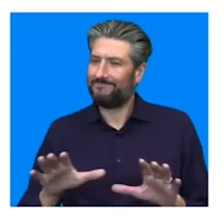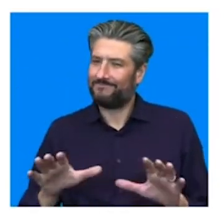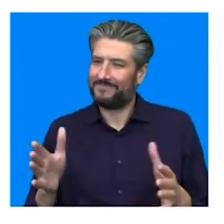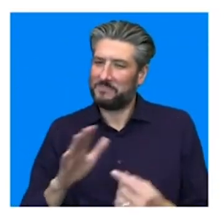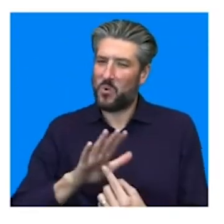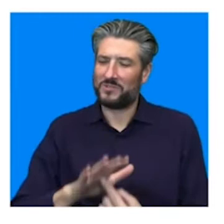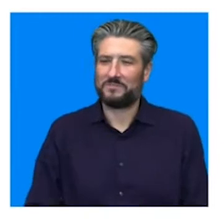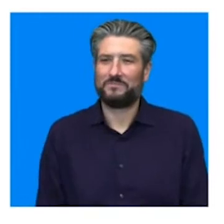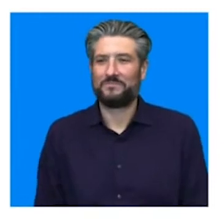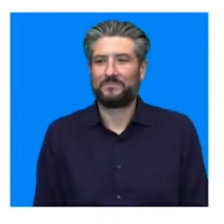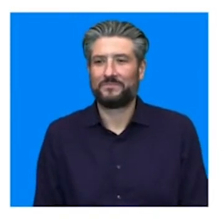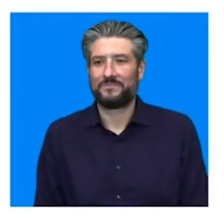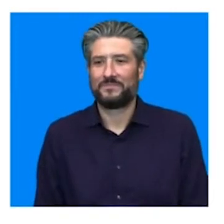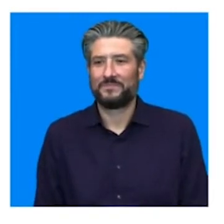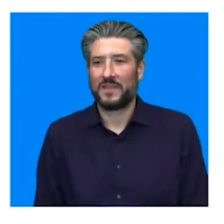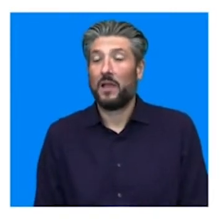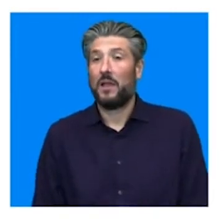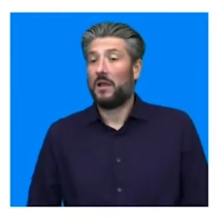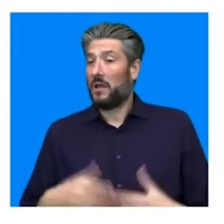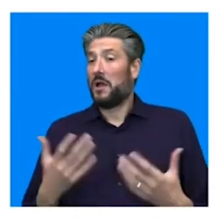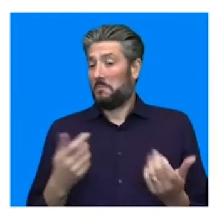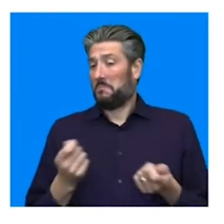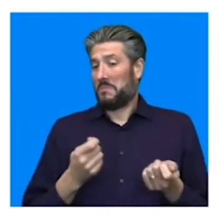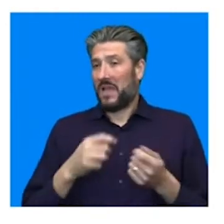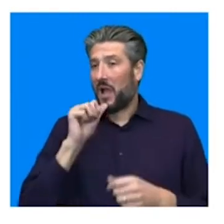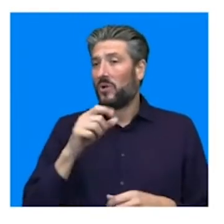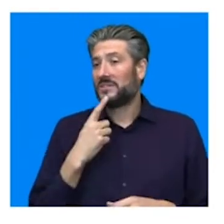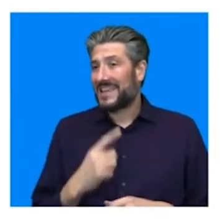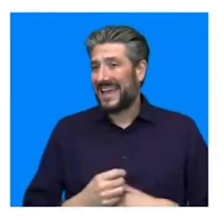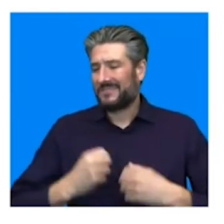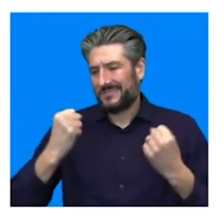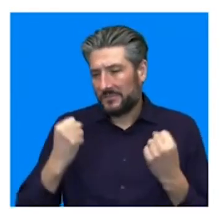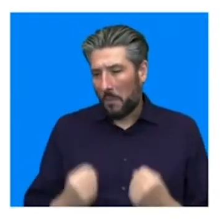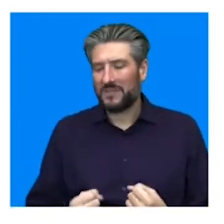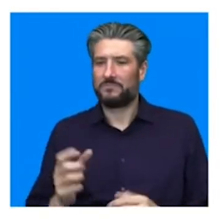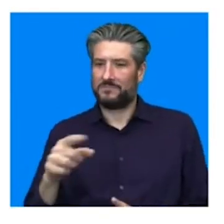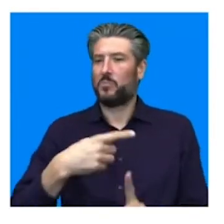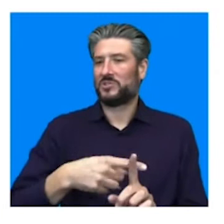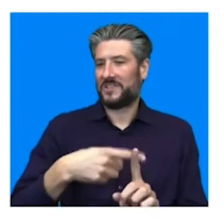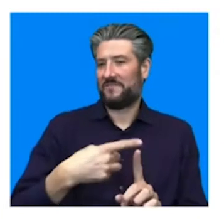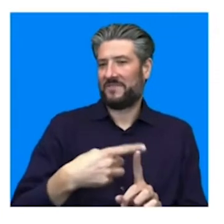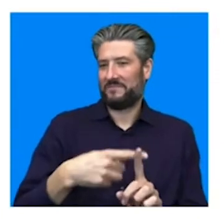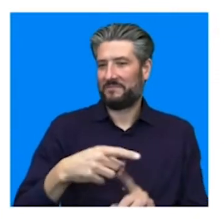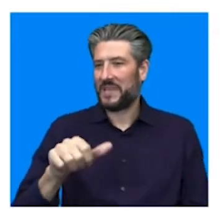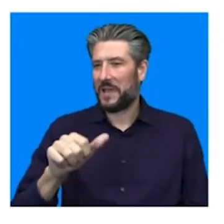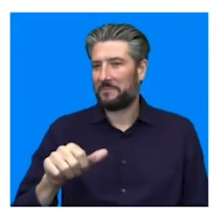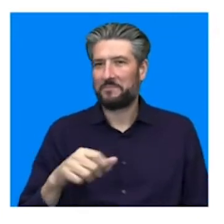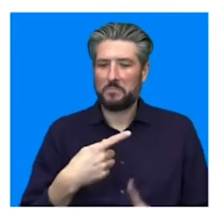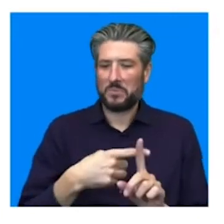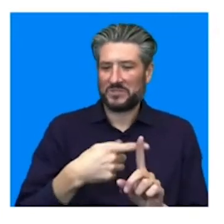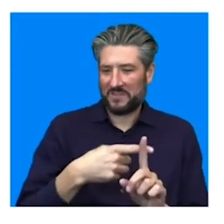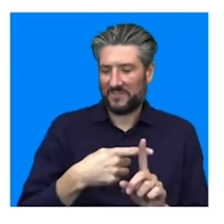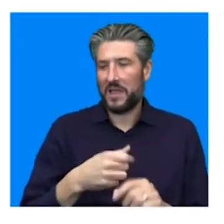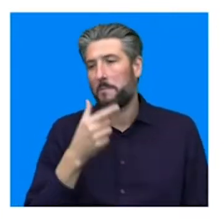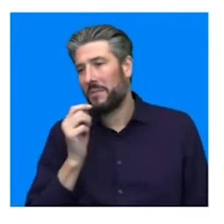rebrand stubborn as a positive. I think stubborn is a really positive quality in kind of any environment. So I think it's often missold as a negative,